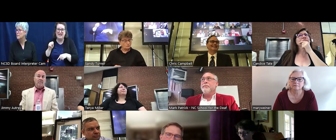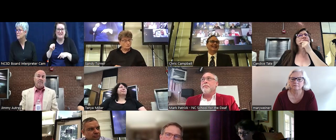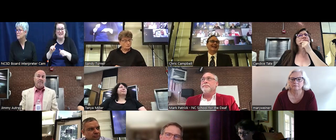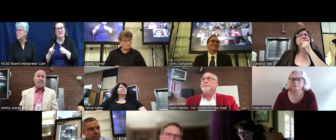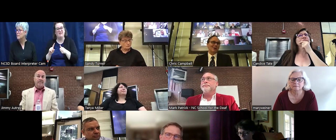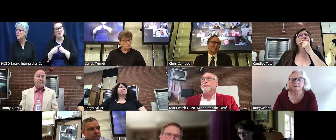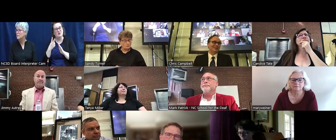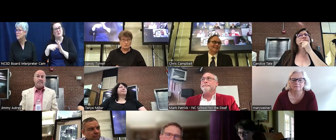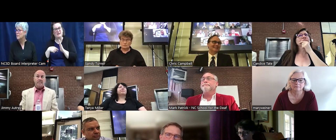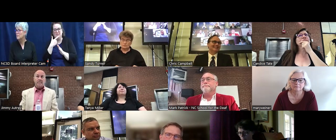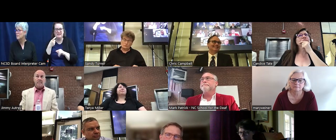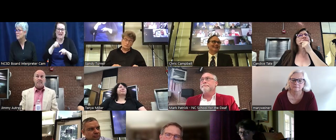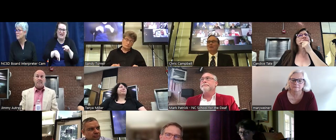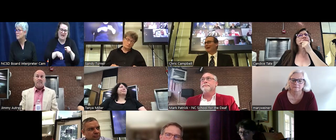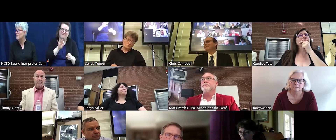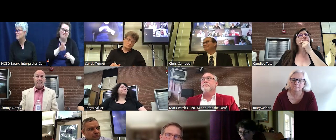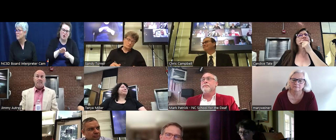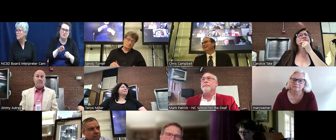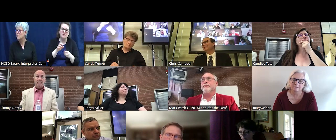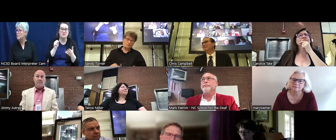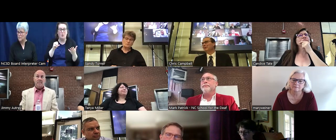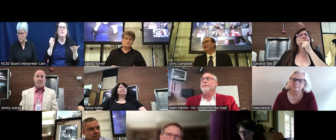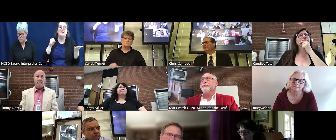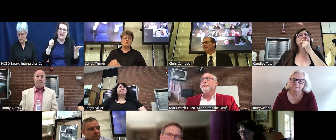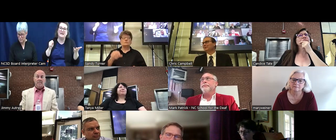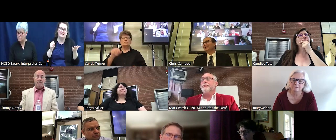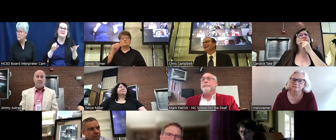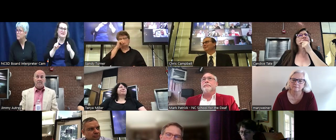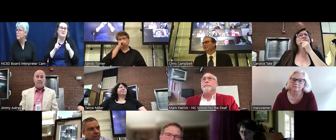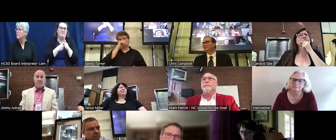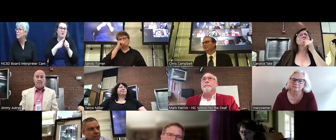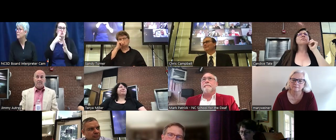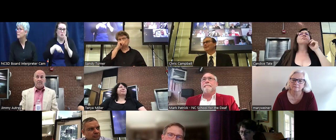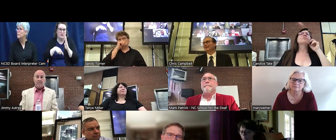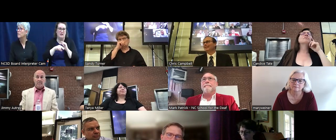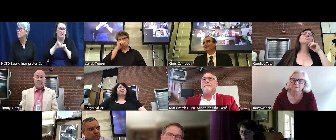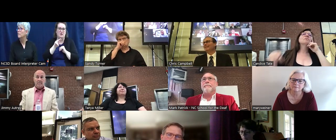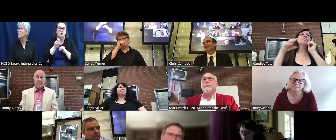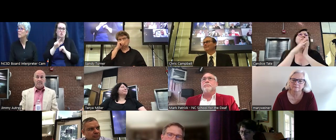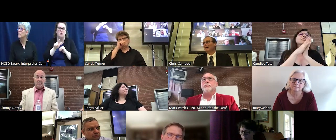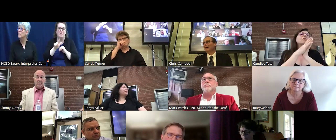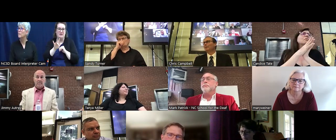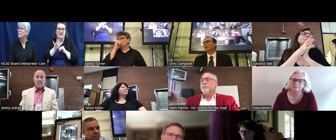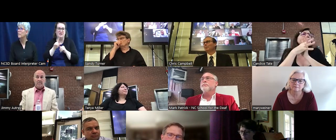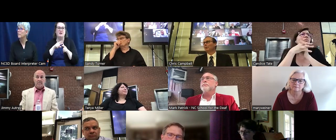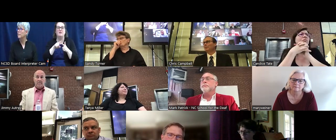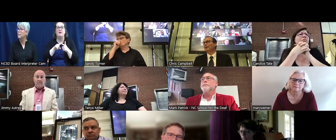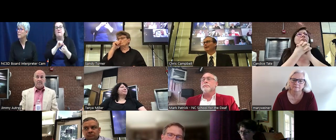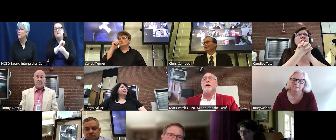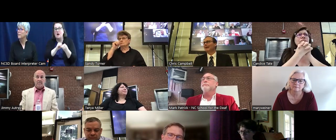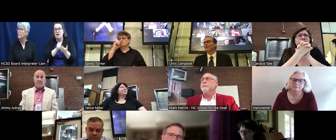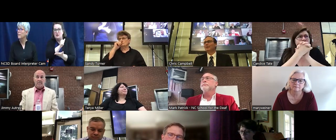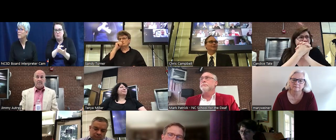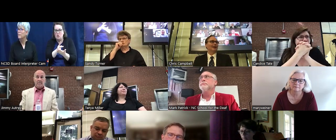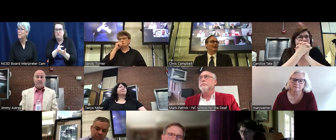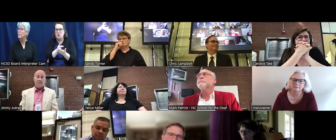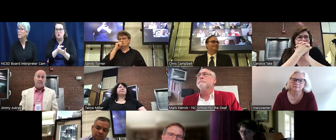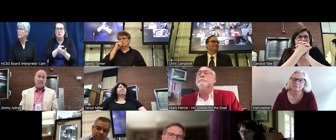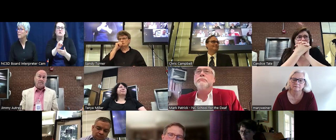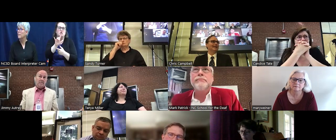because they can't vote. So yeah, so it will be a first reading on June 25th and then final approval when you get together in